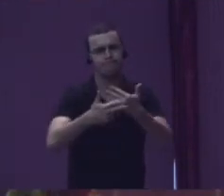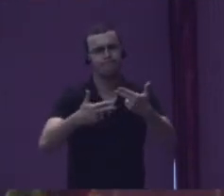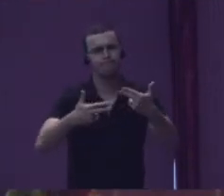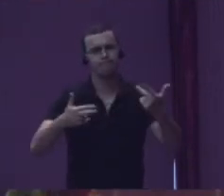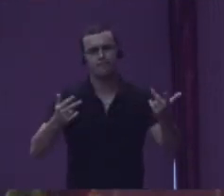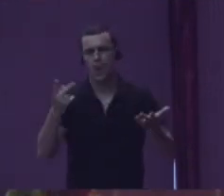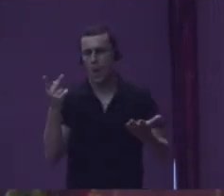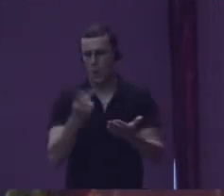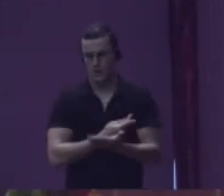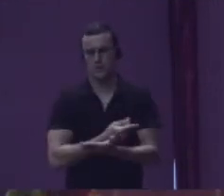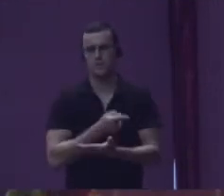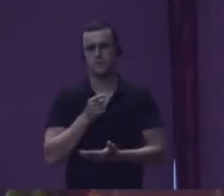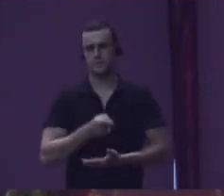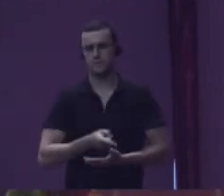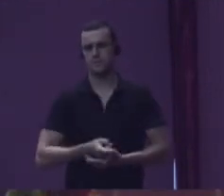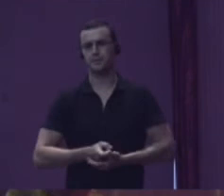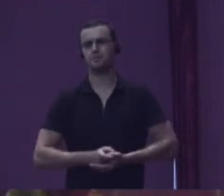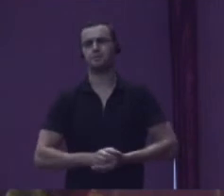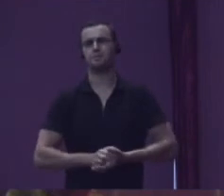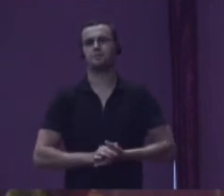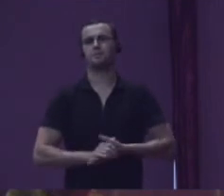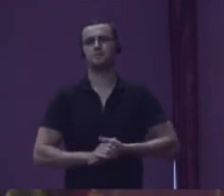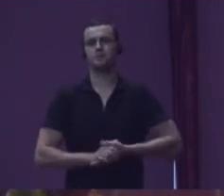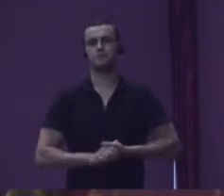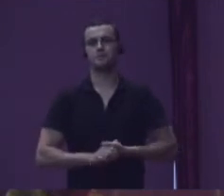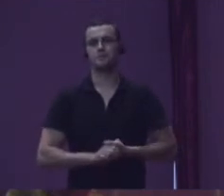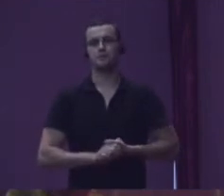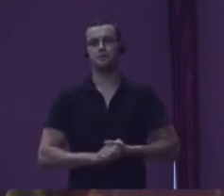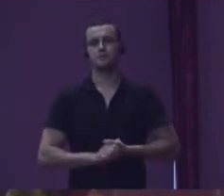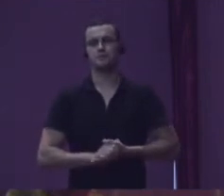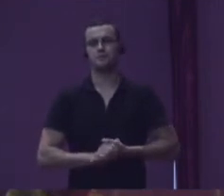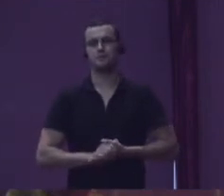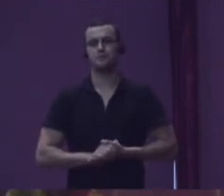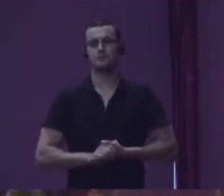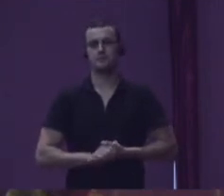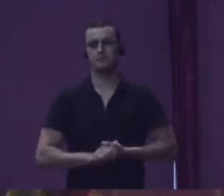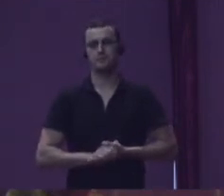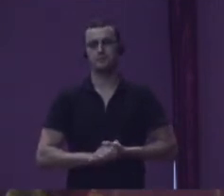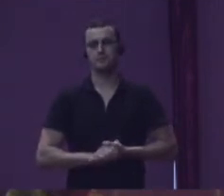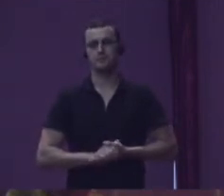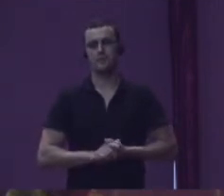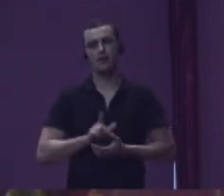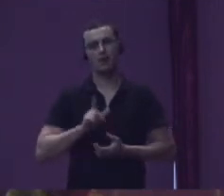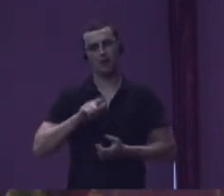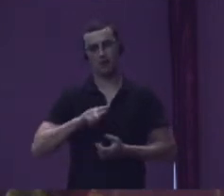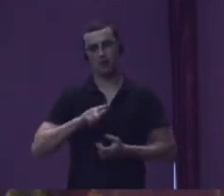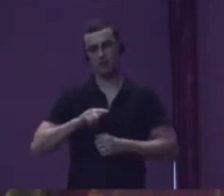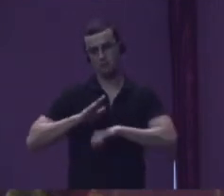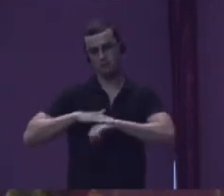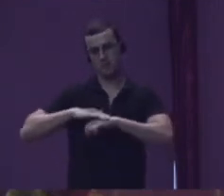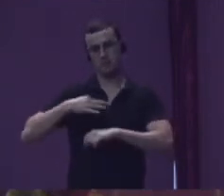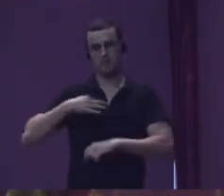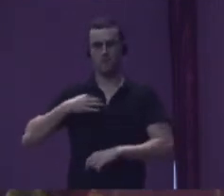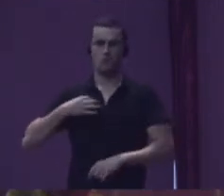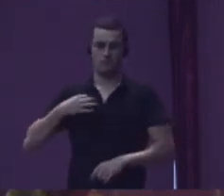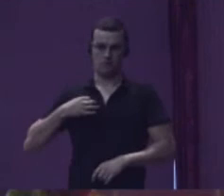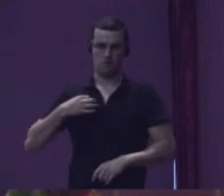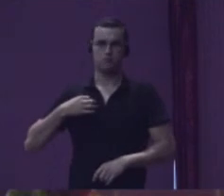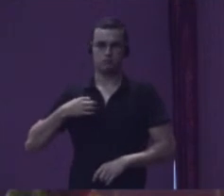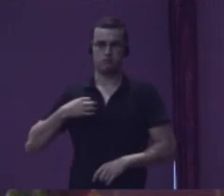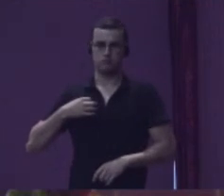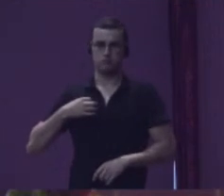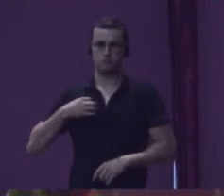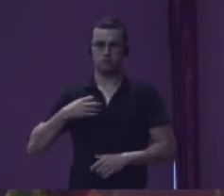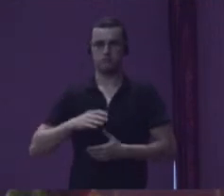it was a voluntary, In other words, they saw